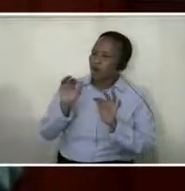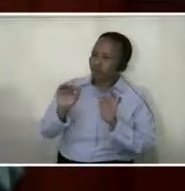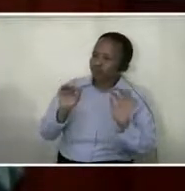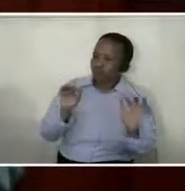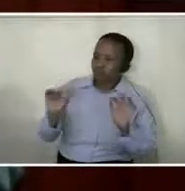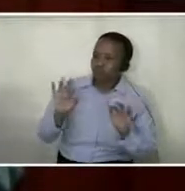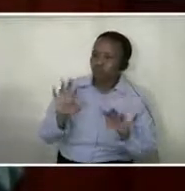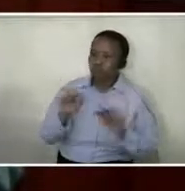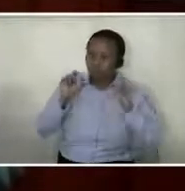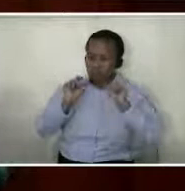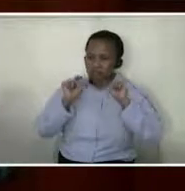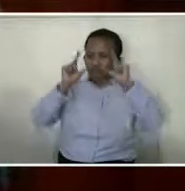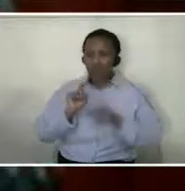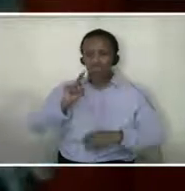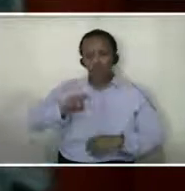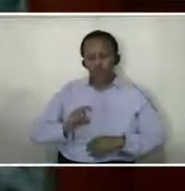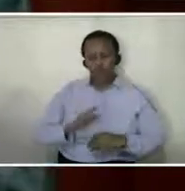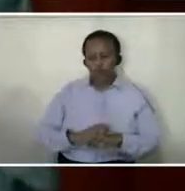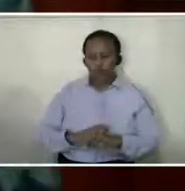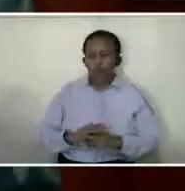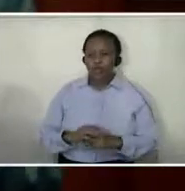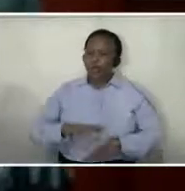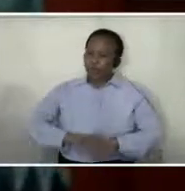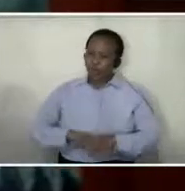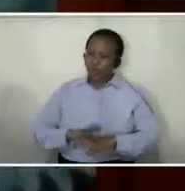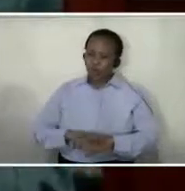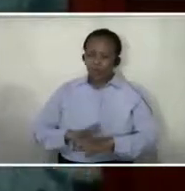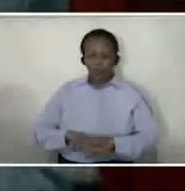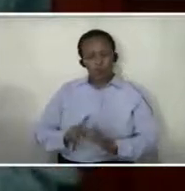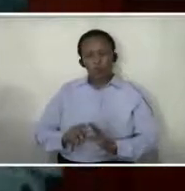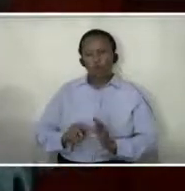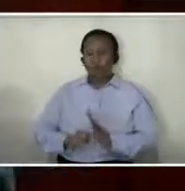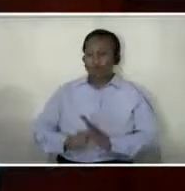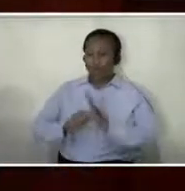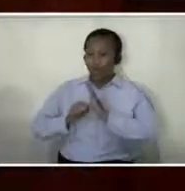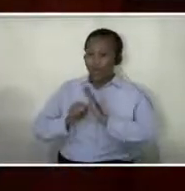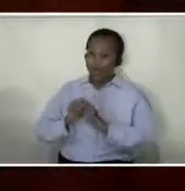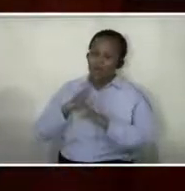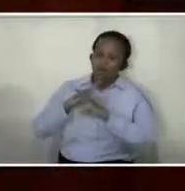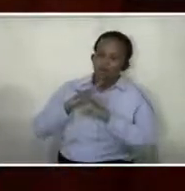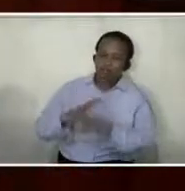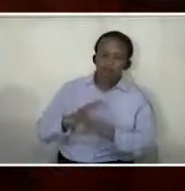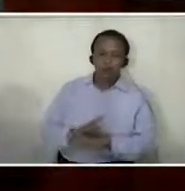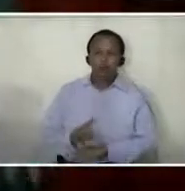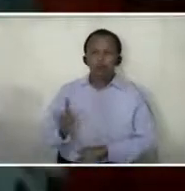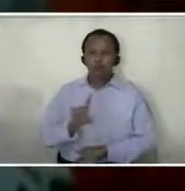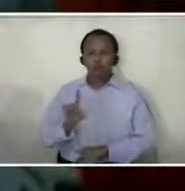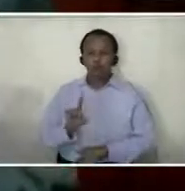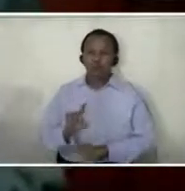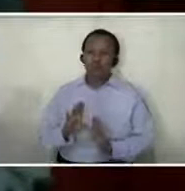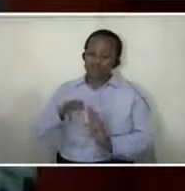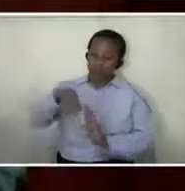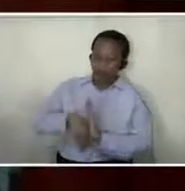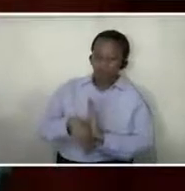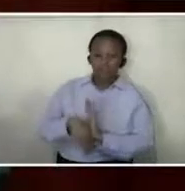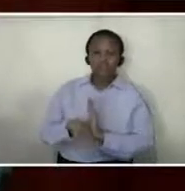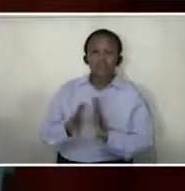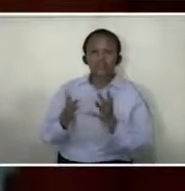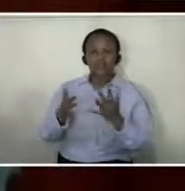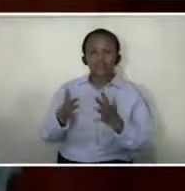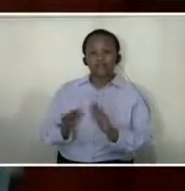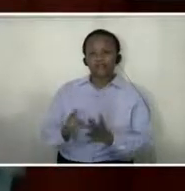and to critically avoid the void and pitfalls that have been defined